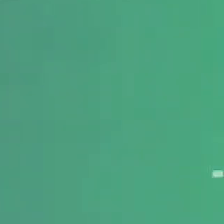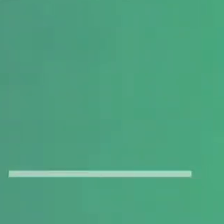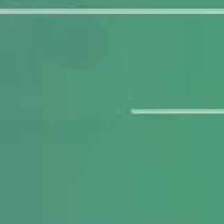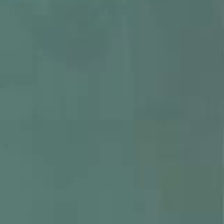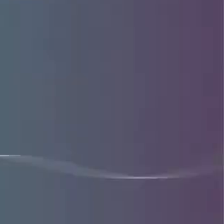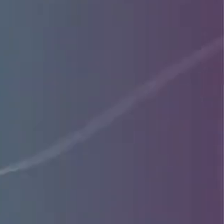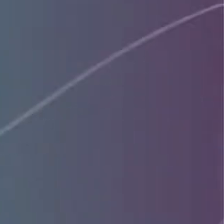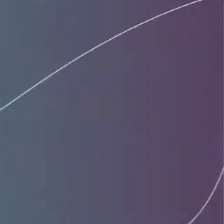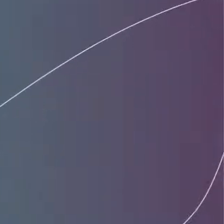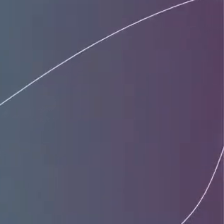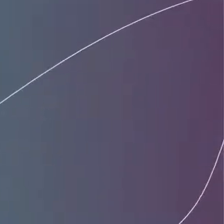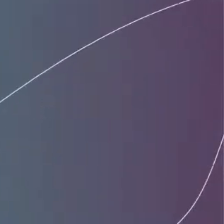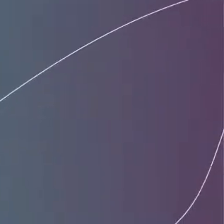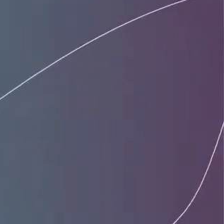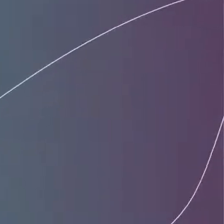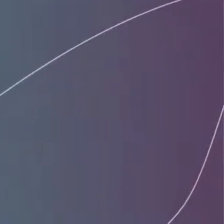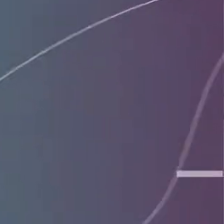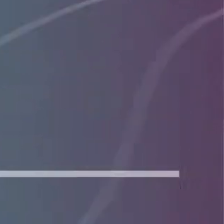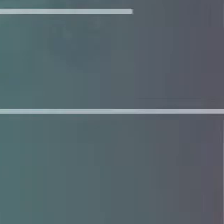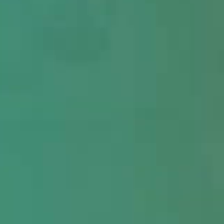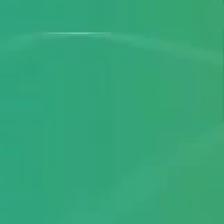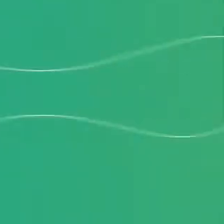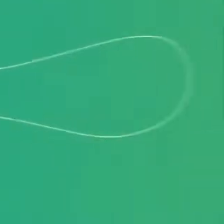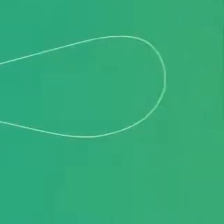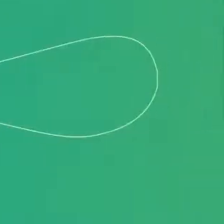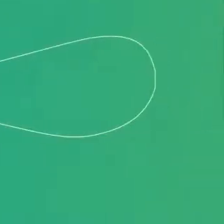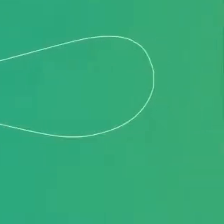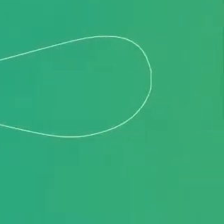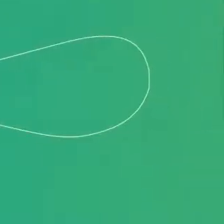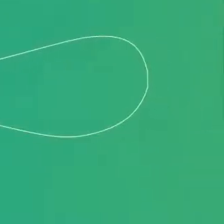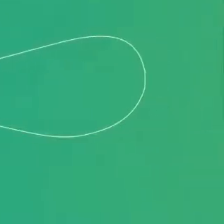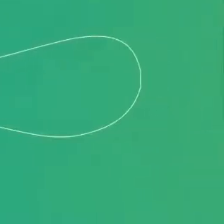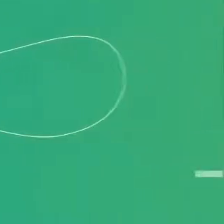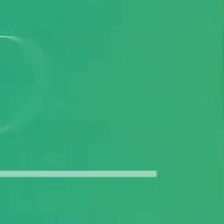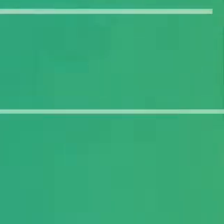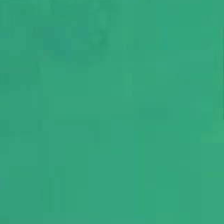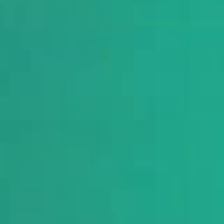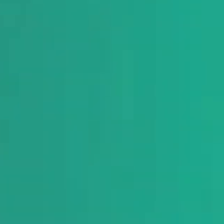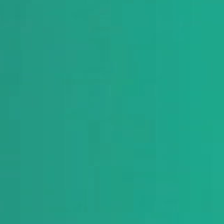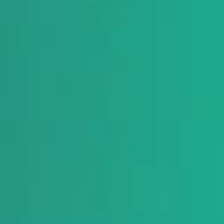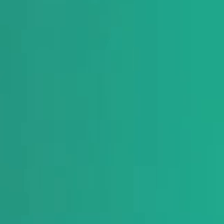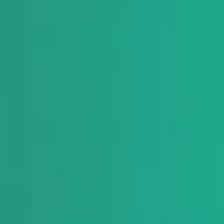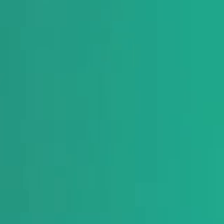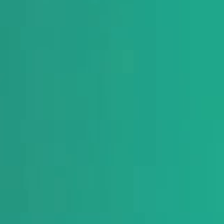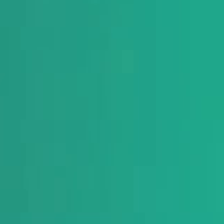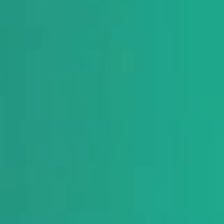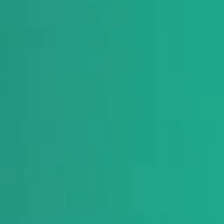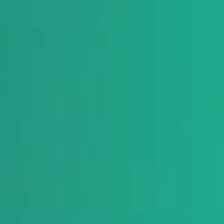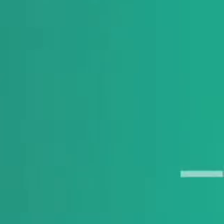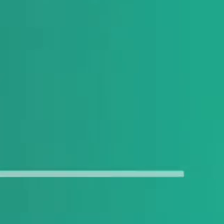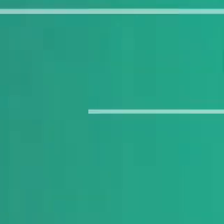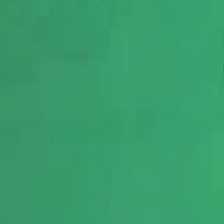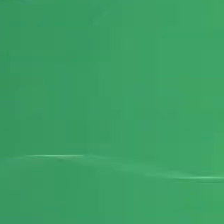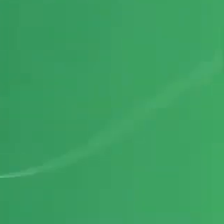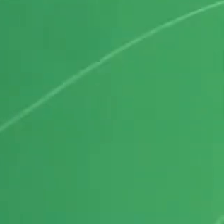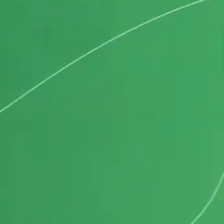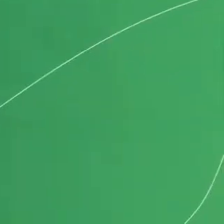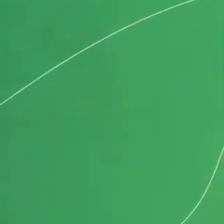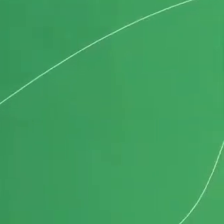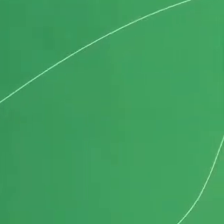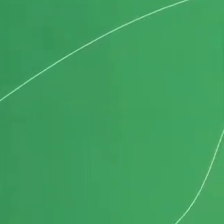desavença. Saiba marcar sua presença na hora da